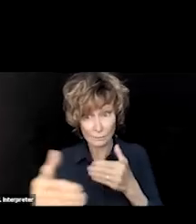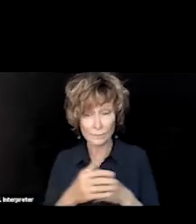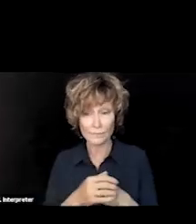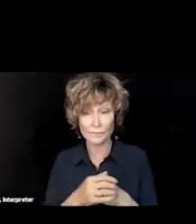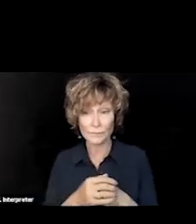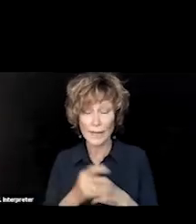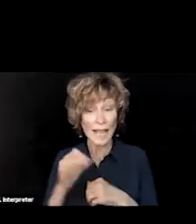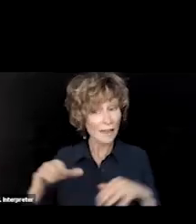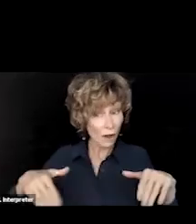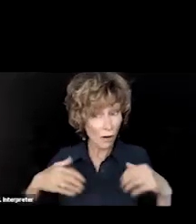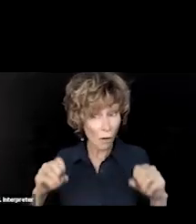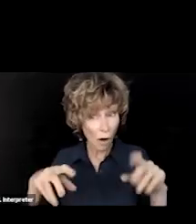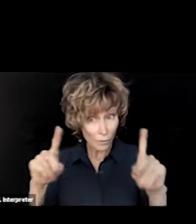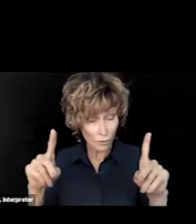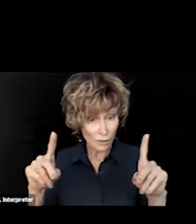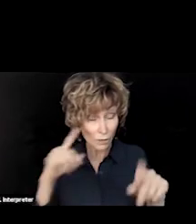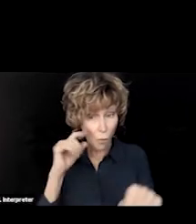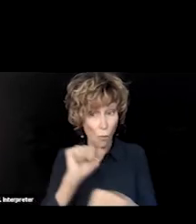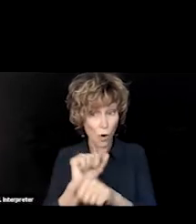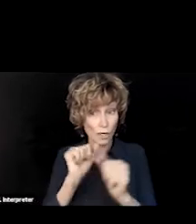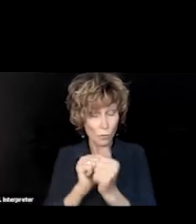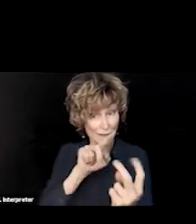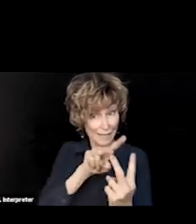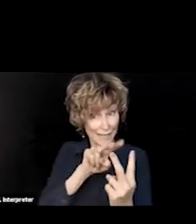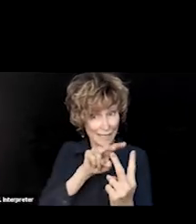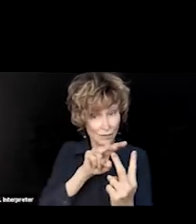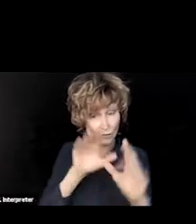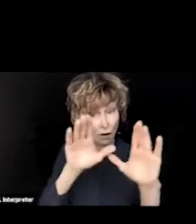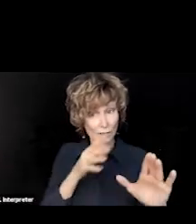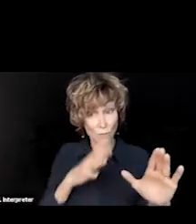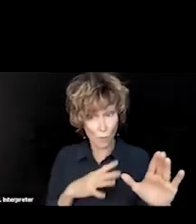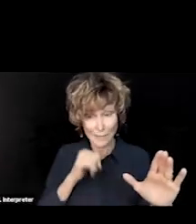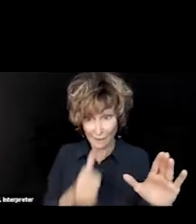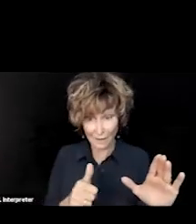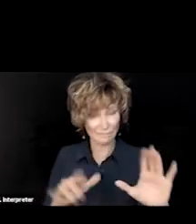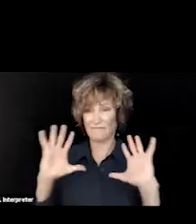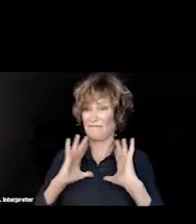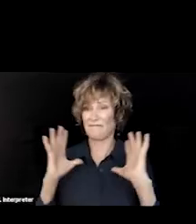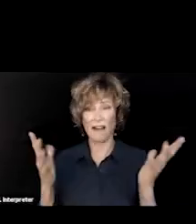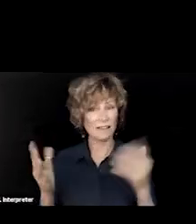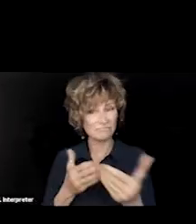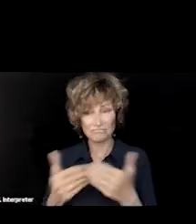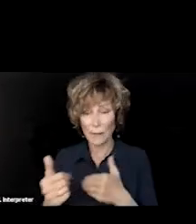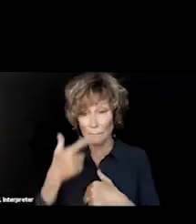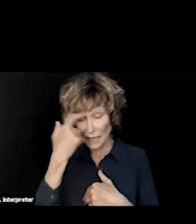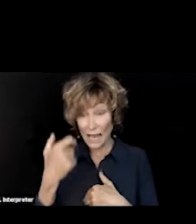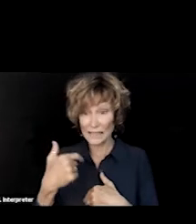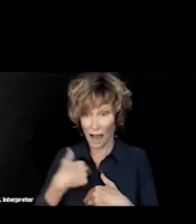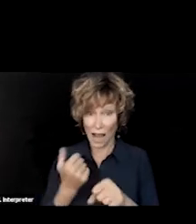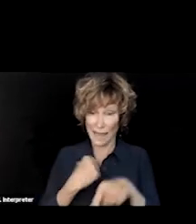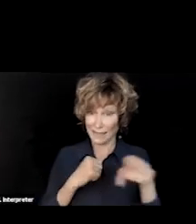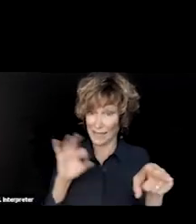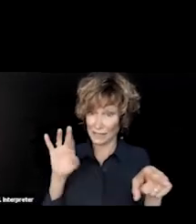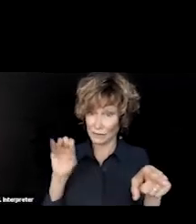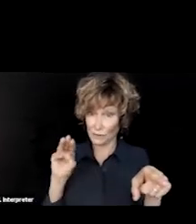If you haven't had the opportunity, though, of working with either of those awesome ladies, that will be okay, because I've built this framework into